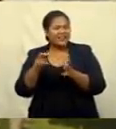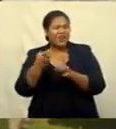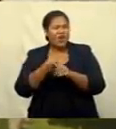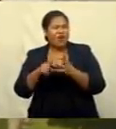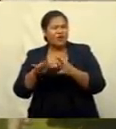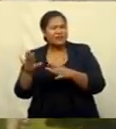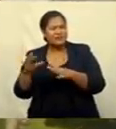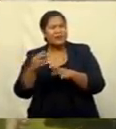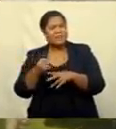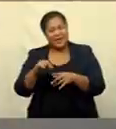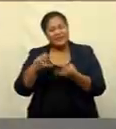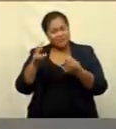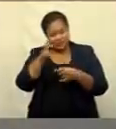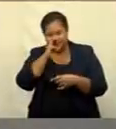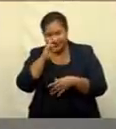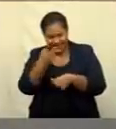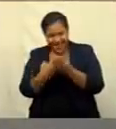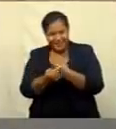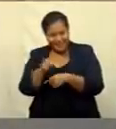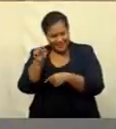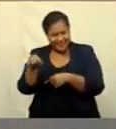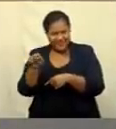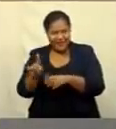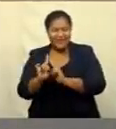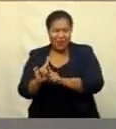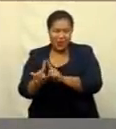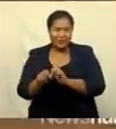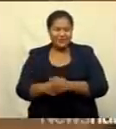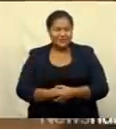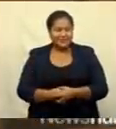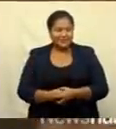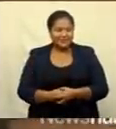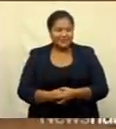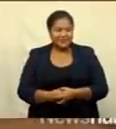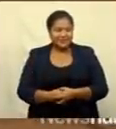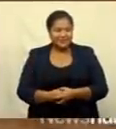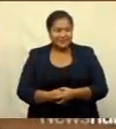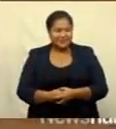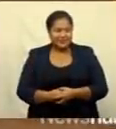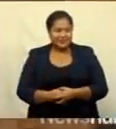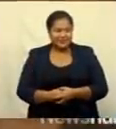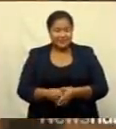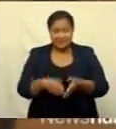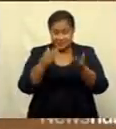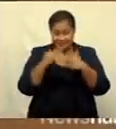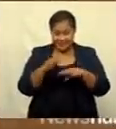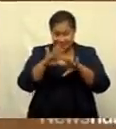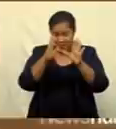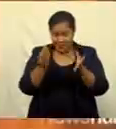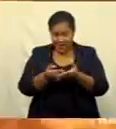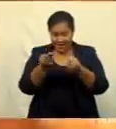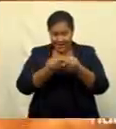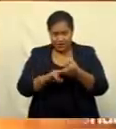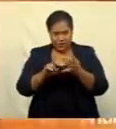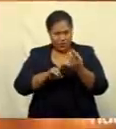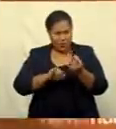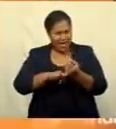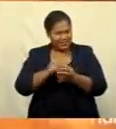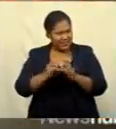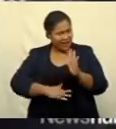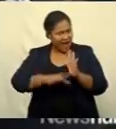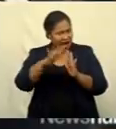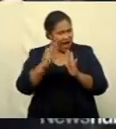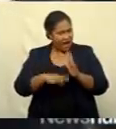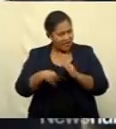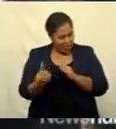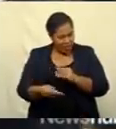been implemented. Kritika Kumar, FBC News. Coming up in world news, US fires burn